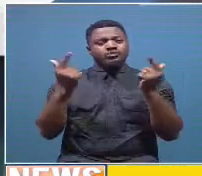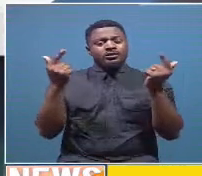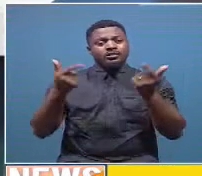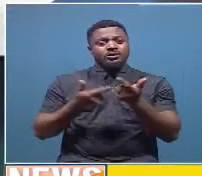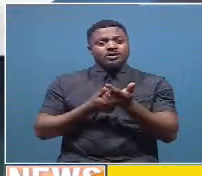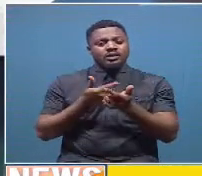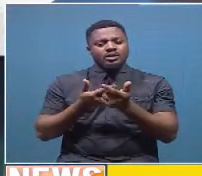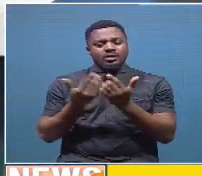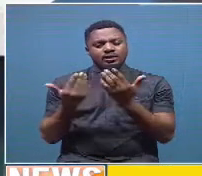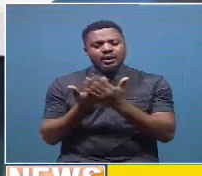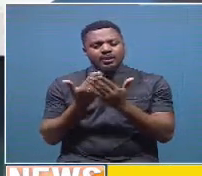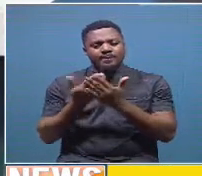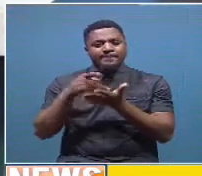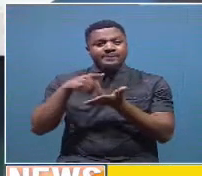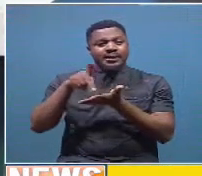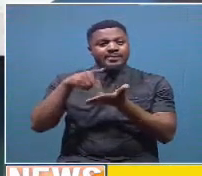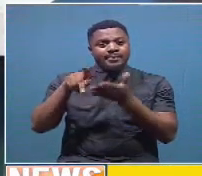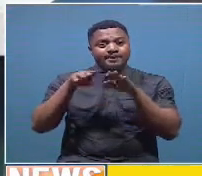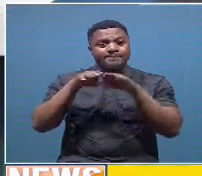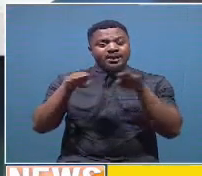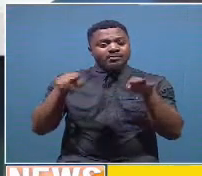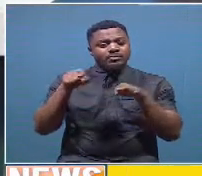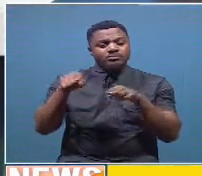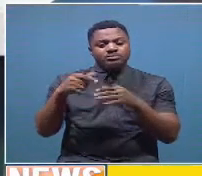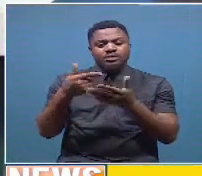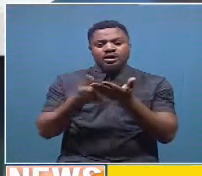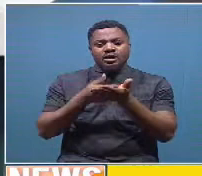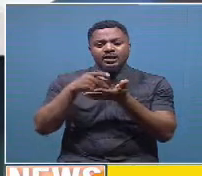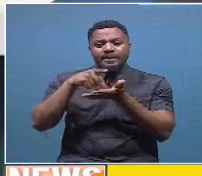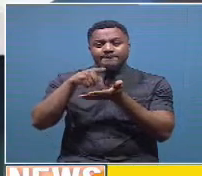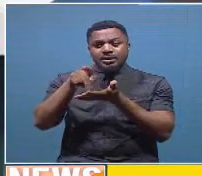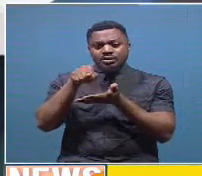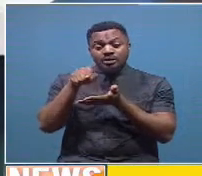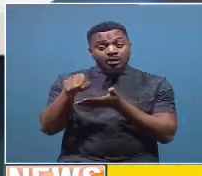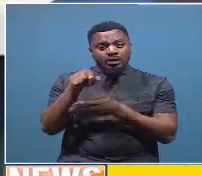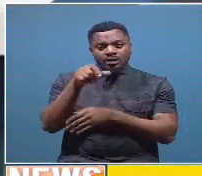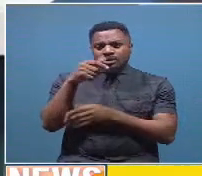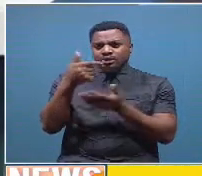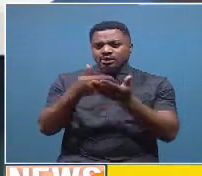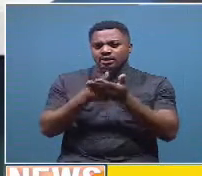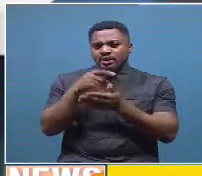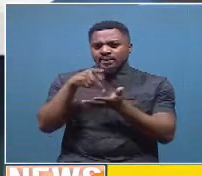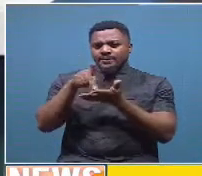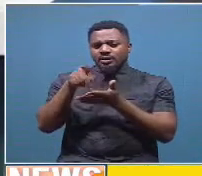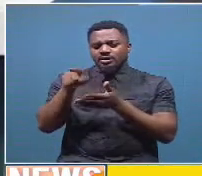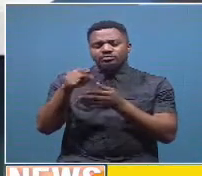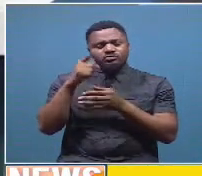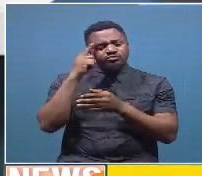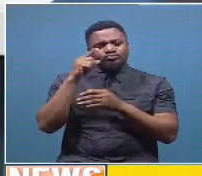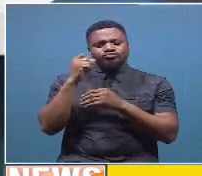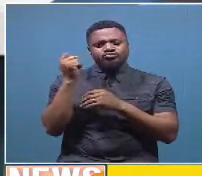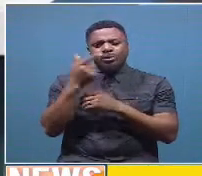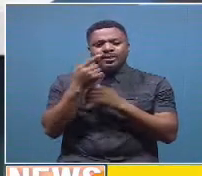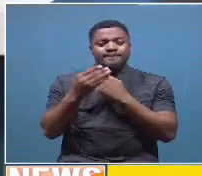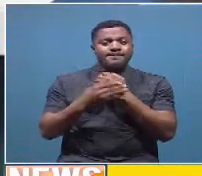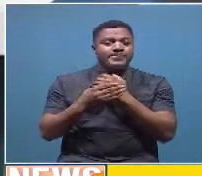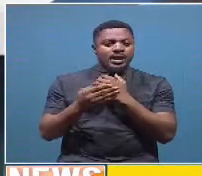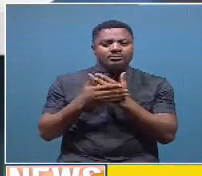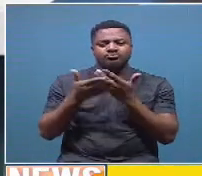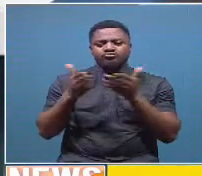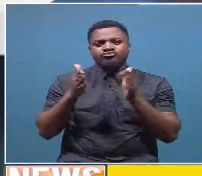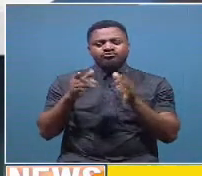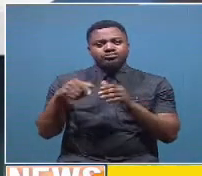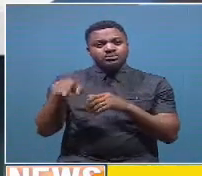Ghana's latest payments platform, the Ghana Pay. Ghana Pay is a bank-wide platform which gives users